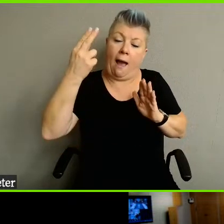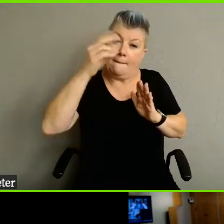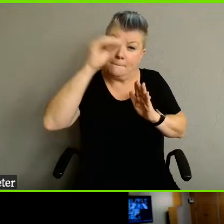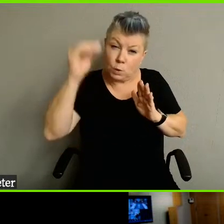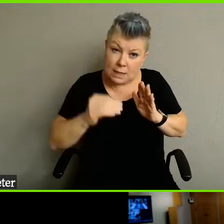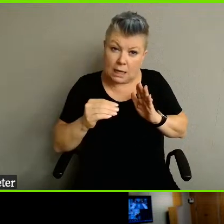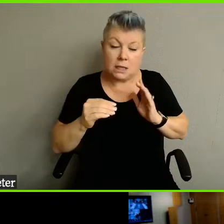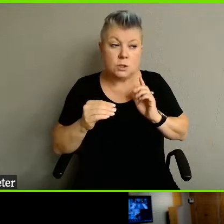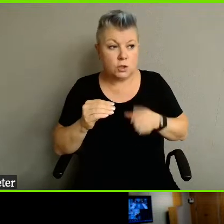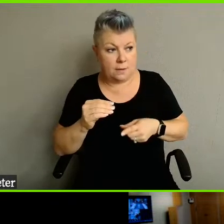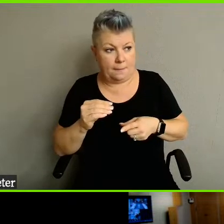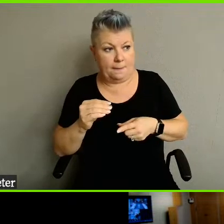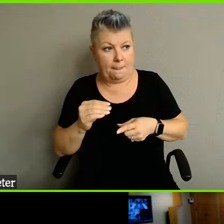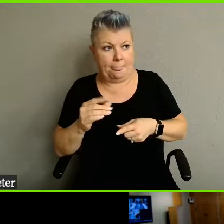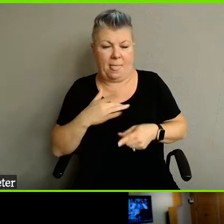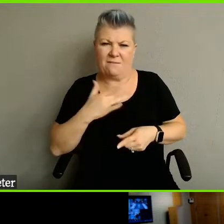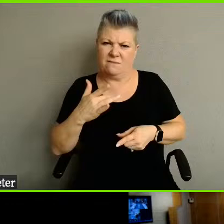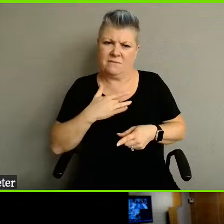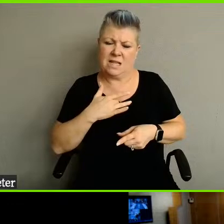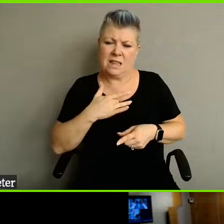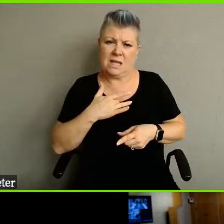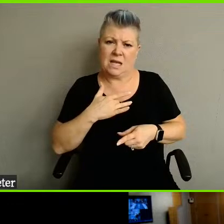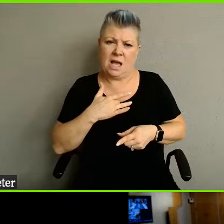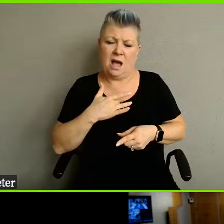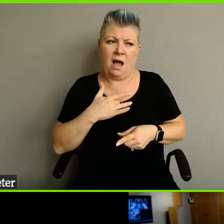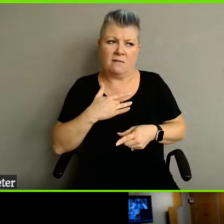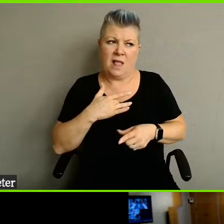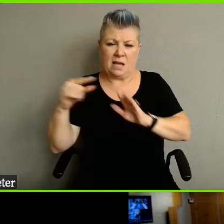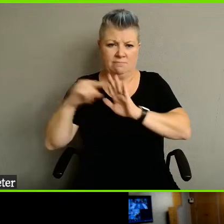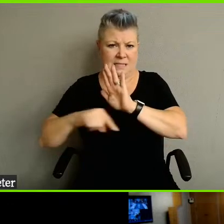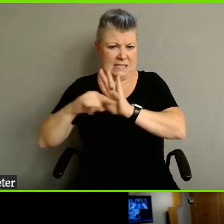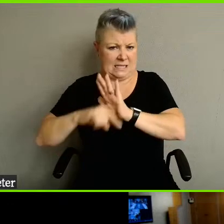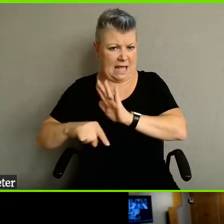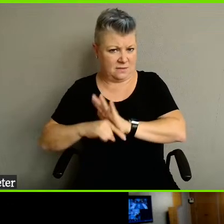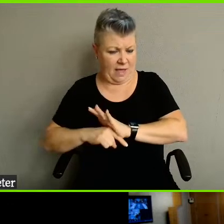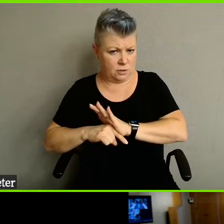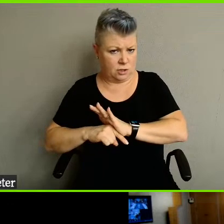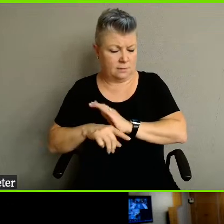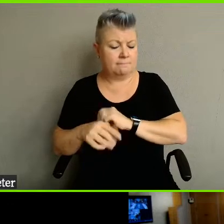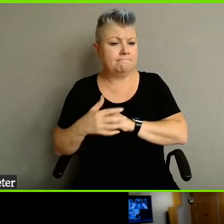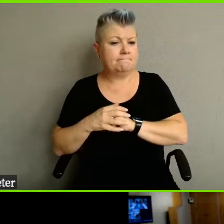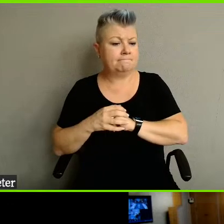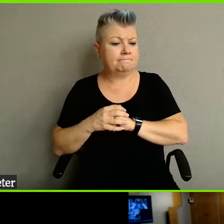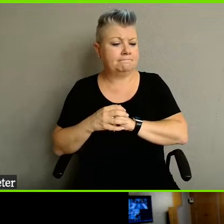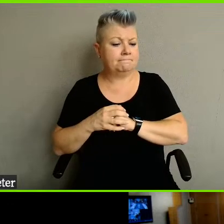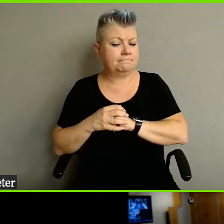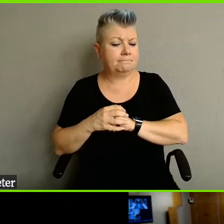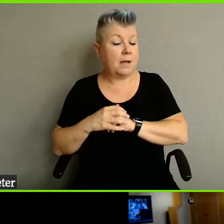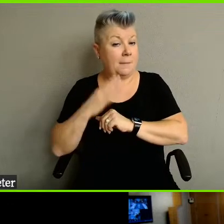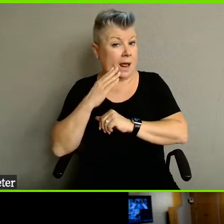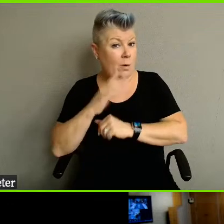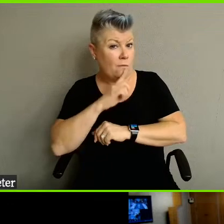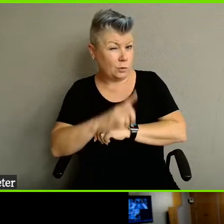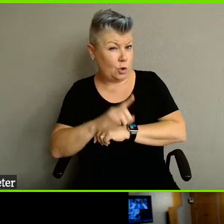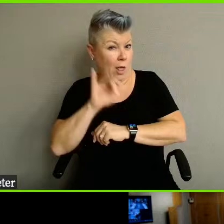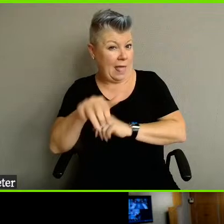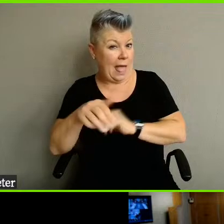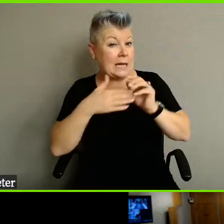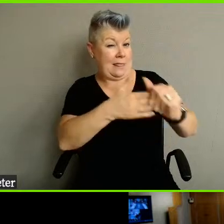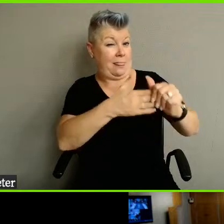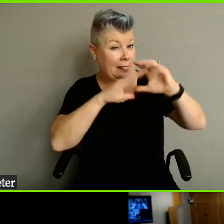of dissatisfaction in certain areas and so forth. But I know for sure some of that's the